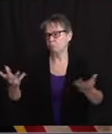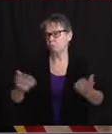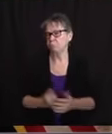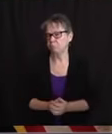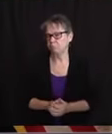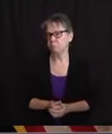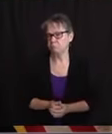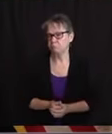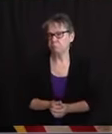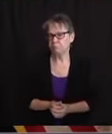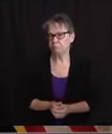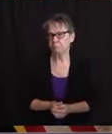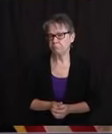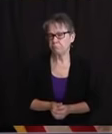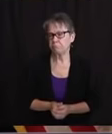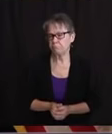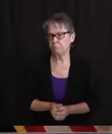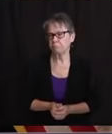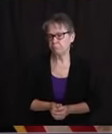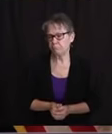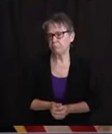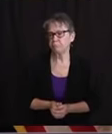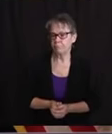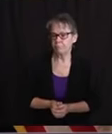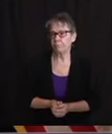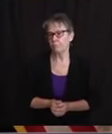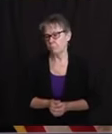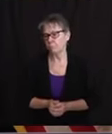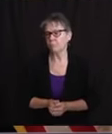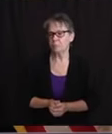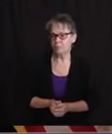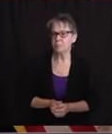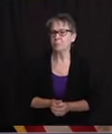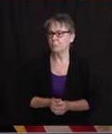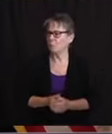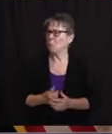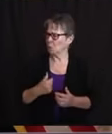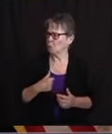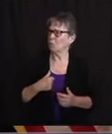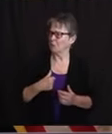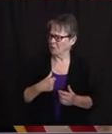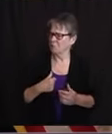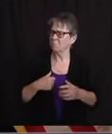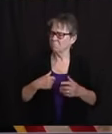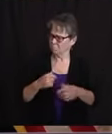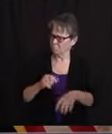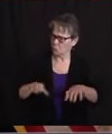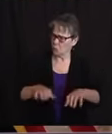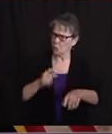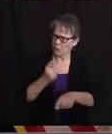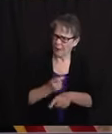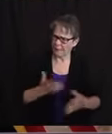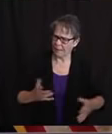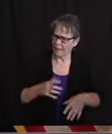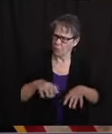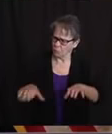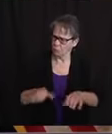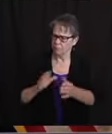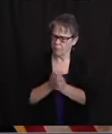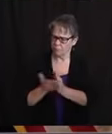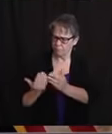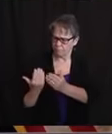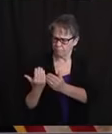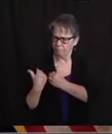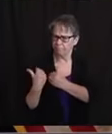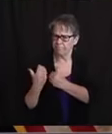time do it in a responsible way, and I believe it is in a responsible way, That gives us a huge asset that